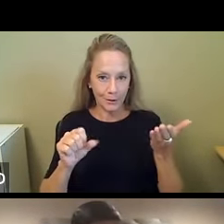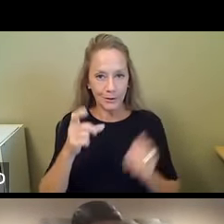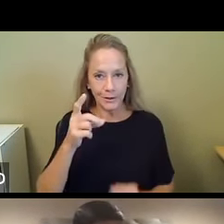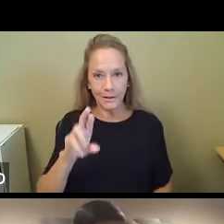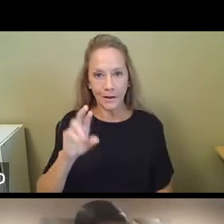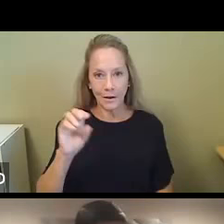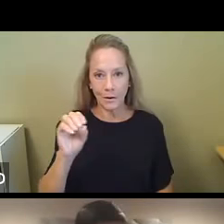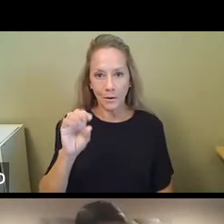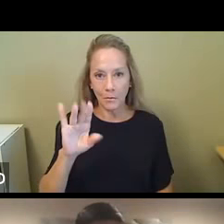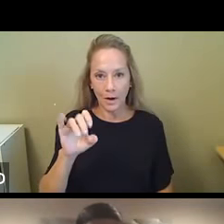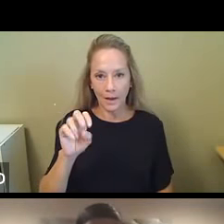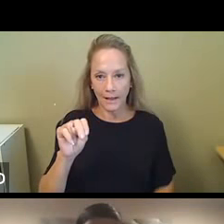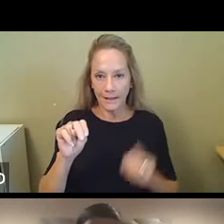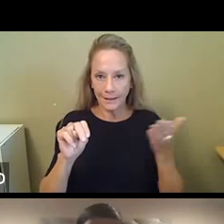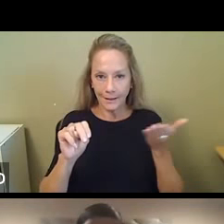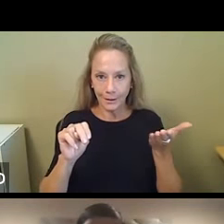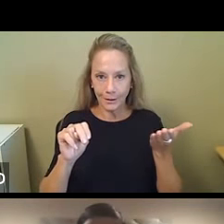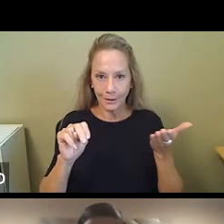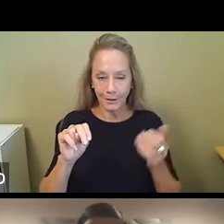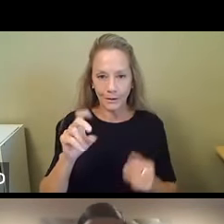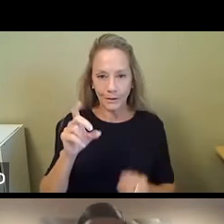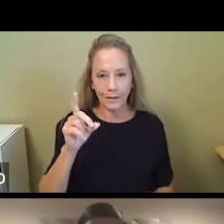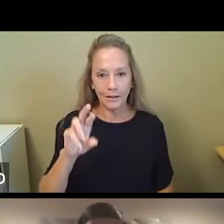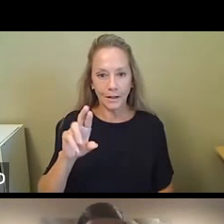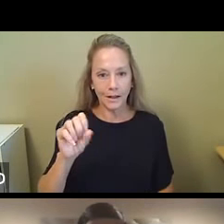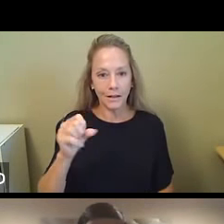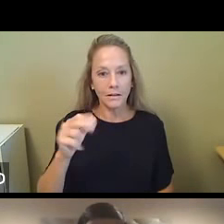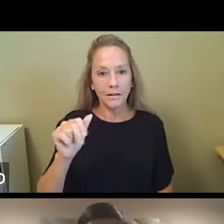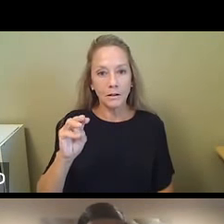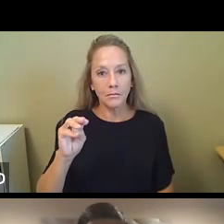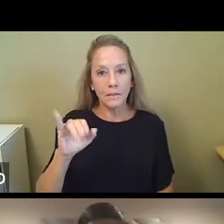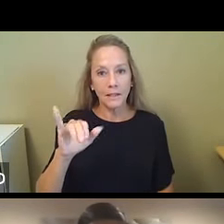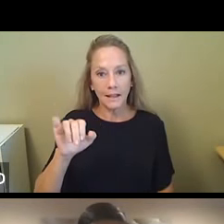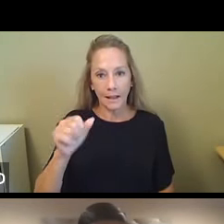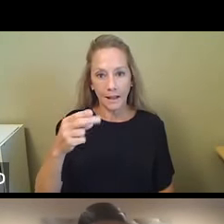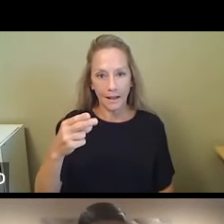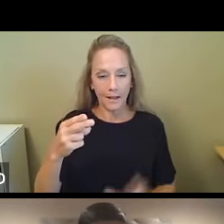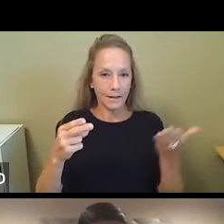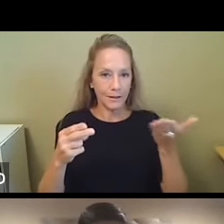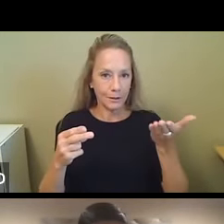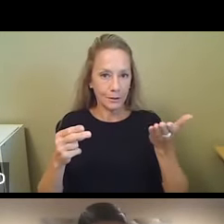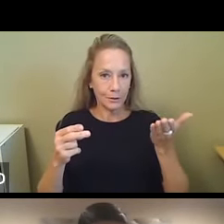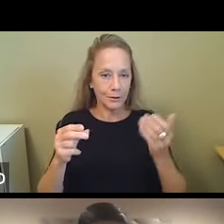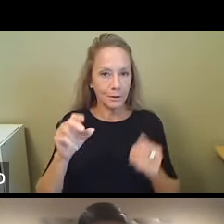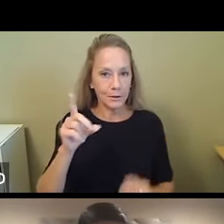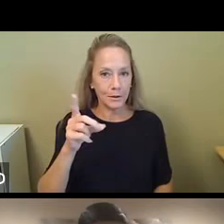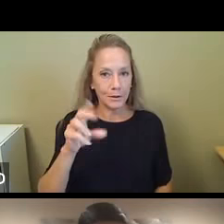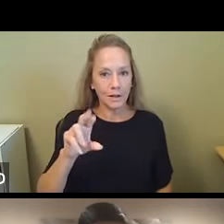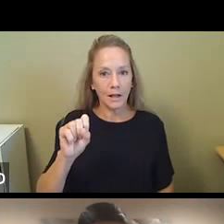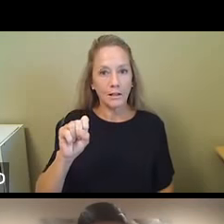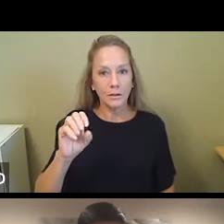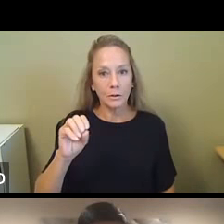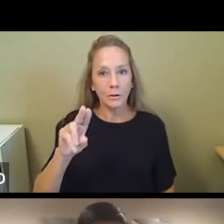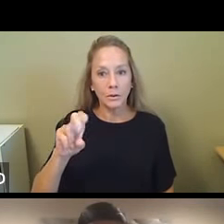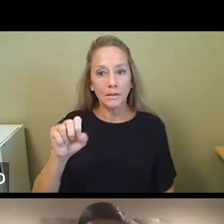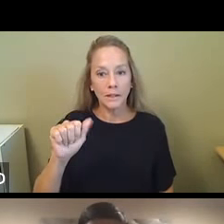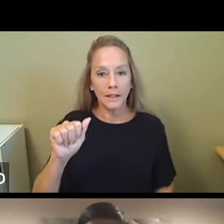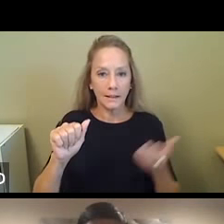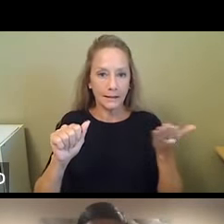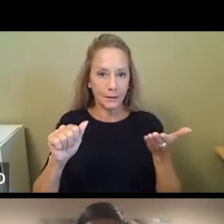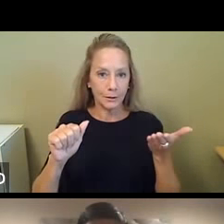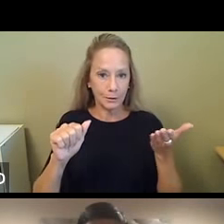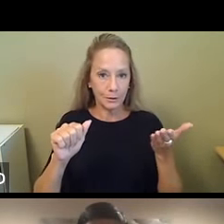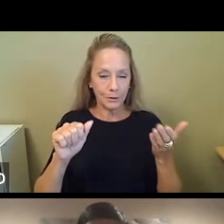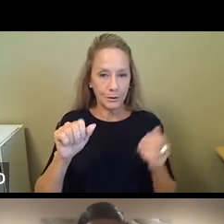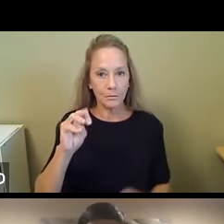O'Brien, Here. Dr. Shamia, Here. Dr. Sousa, Here.